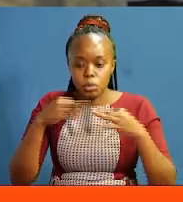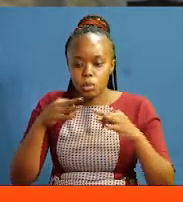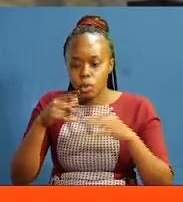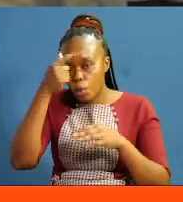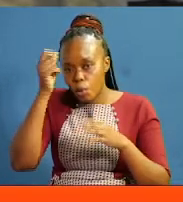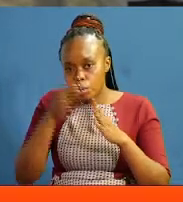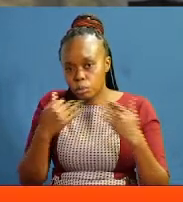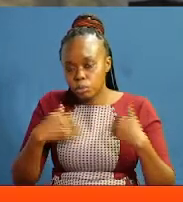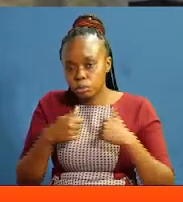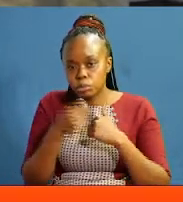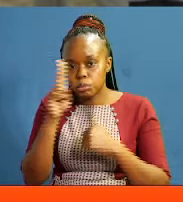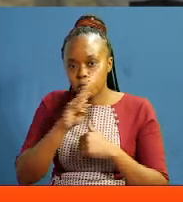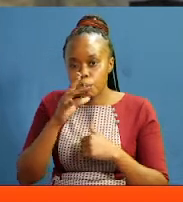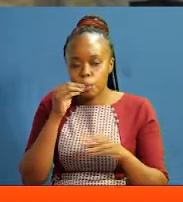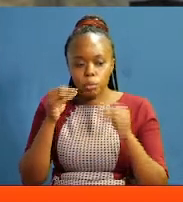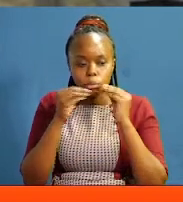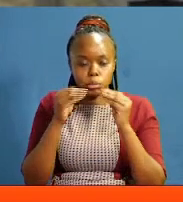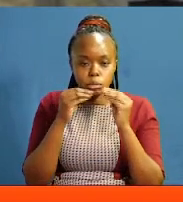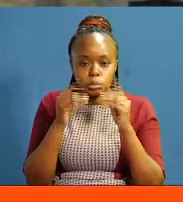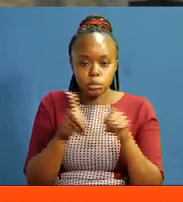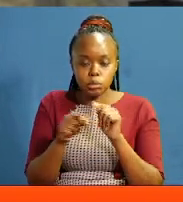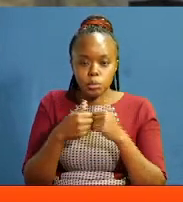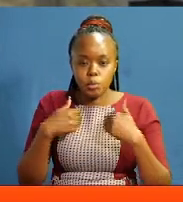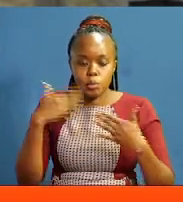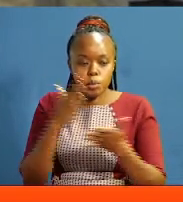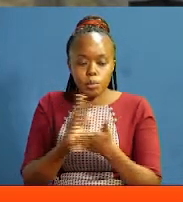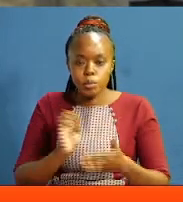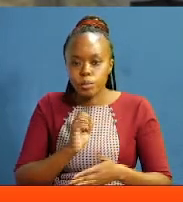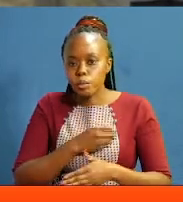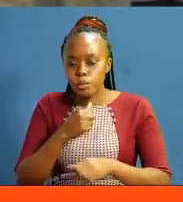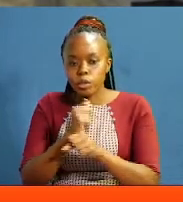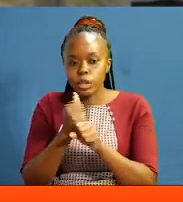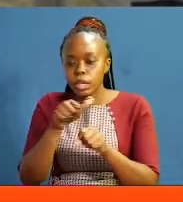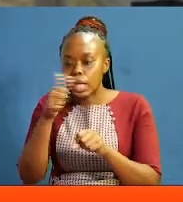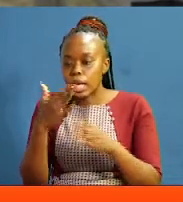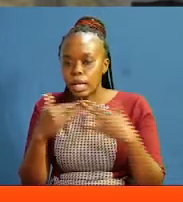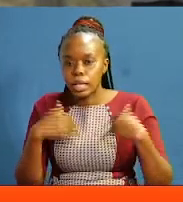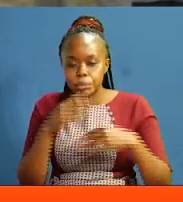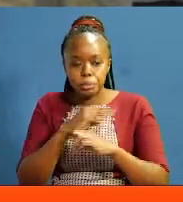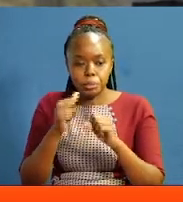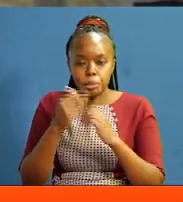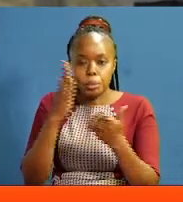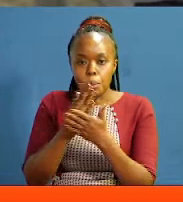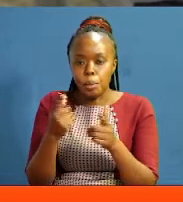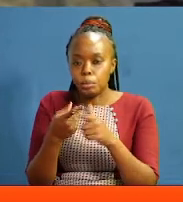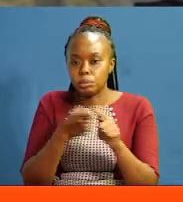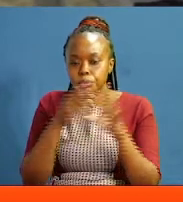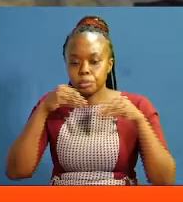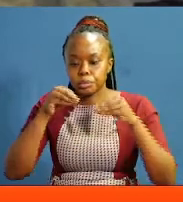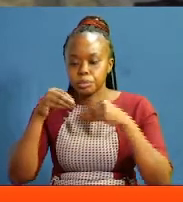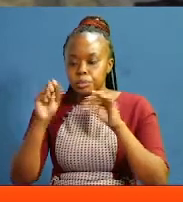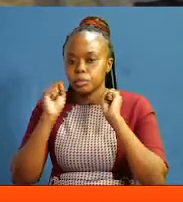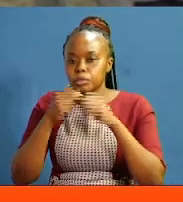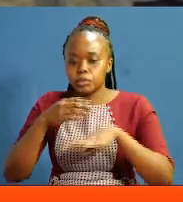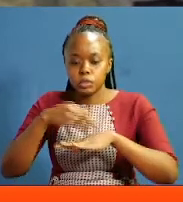hatuna wakutunulia chakula na ndio kasi yetu hatuna nyingine. Sasa chakula zetu kimekomana kiko kwa shamba.